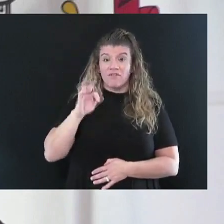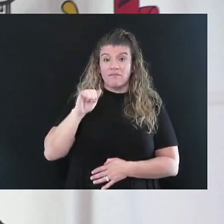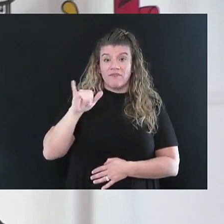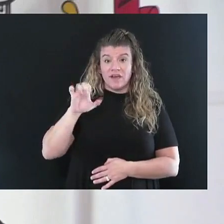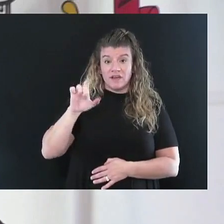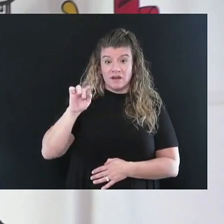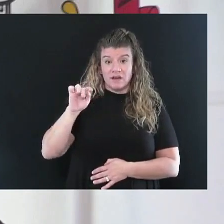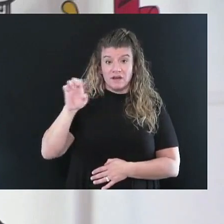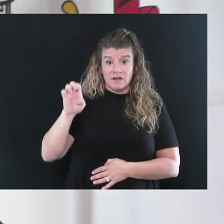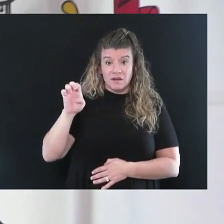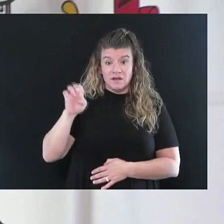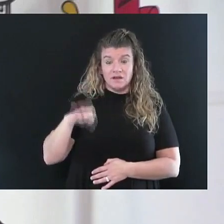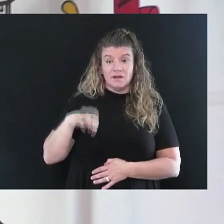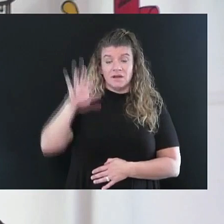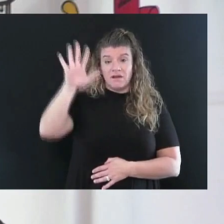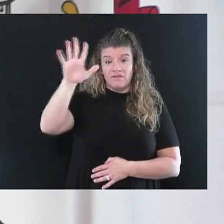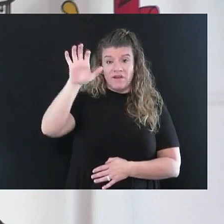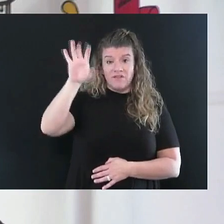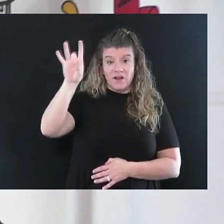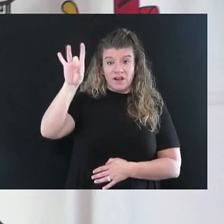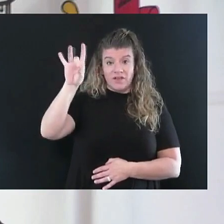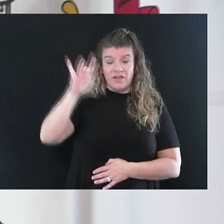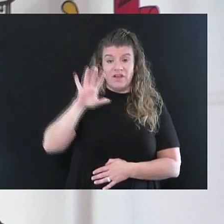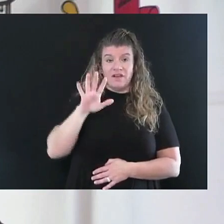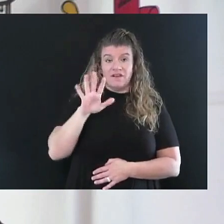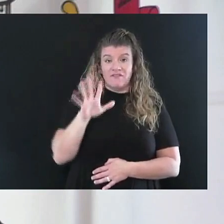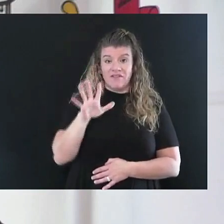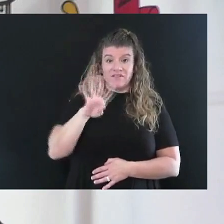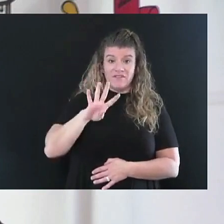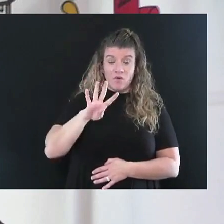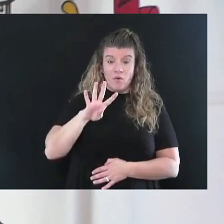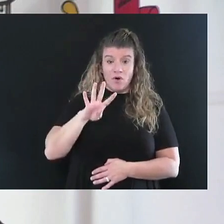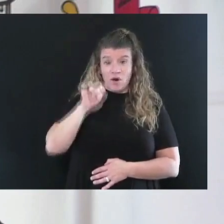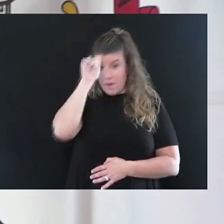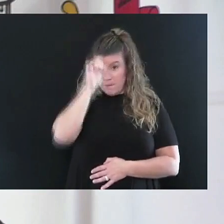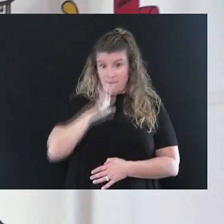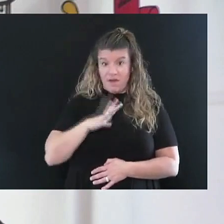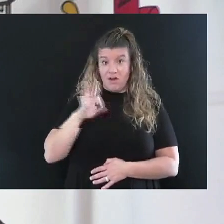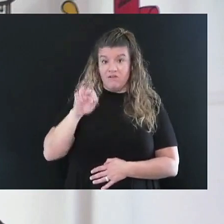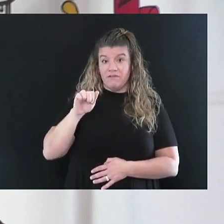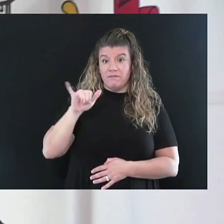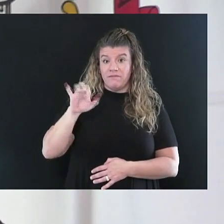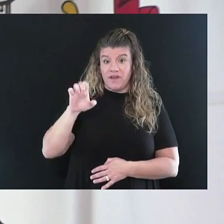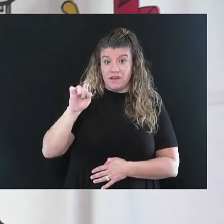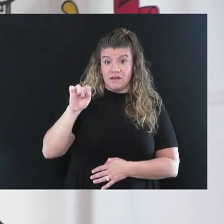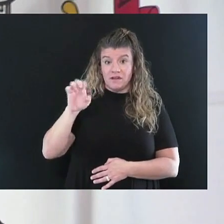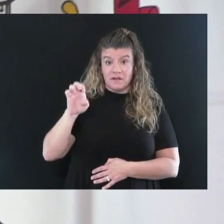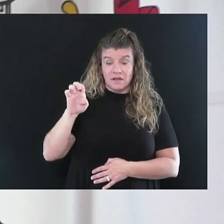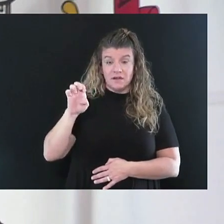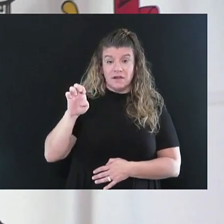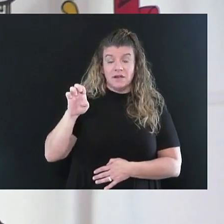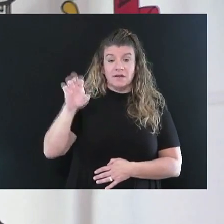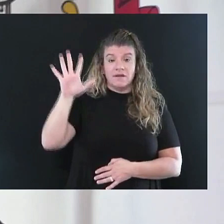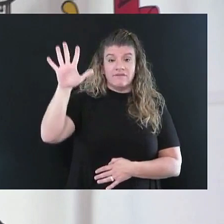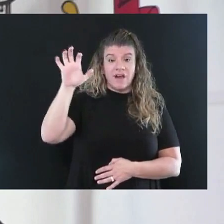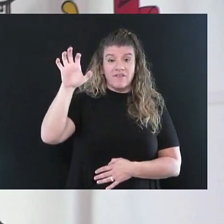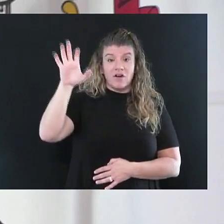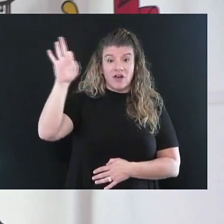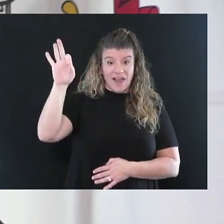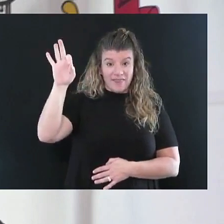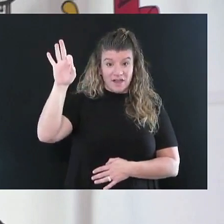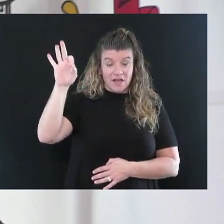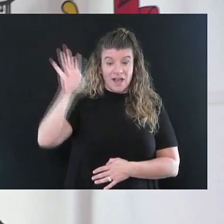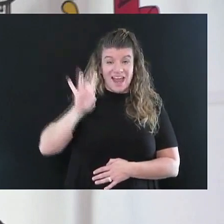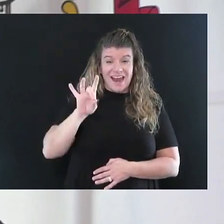County. Our 508th death, a 54-year-old male from Fayette County. Our 509th death,